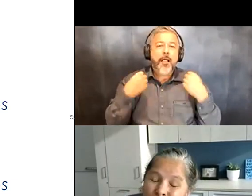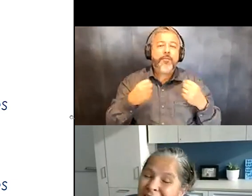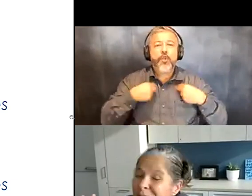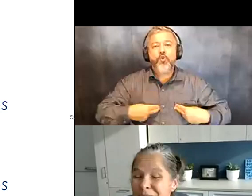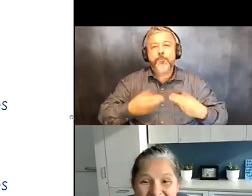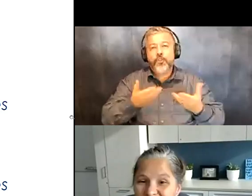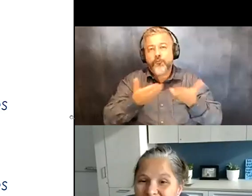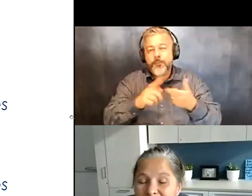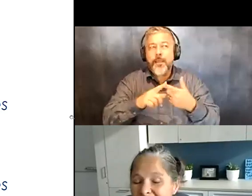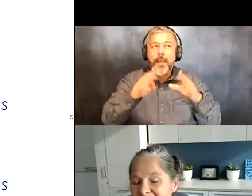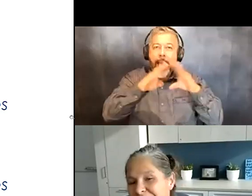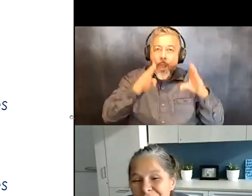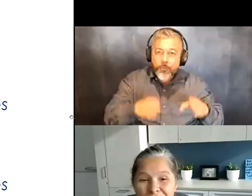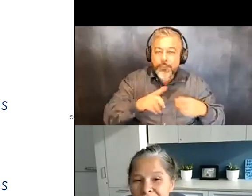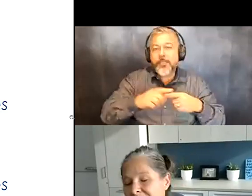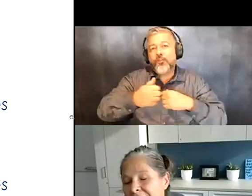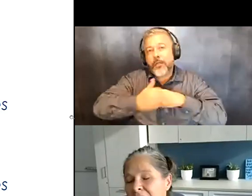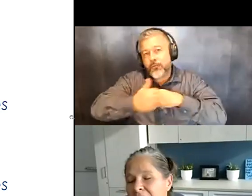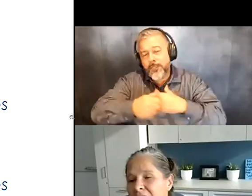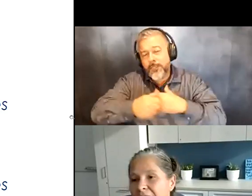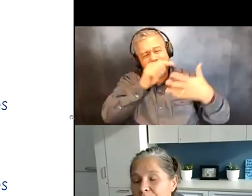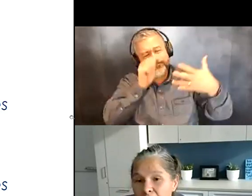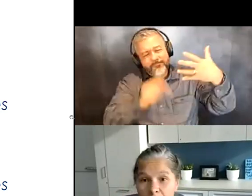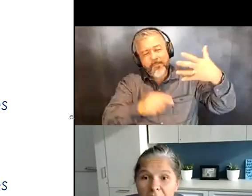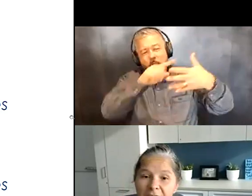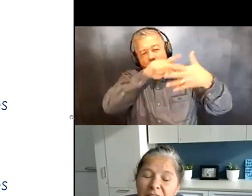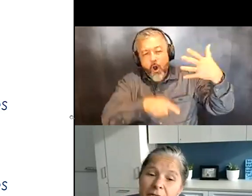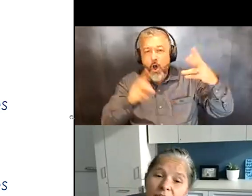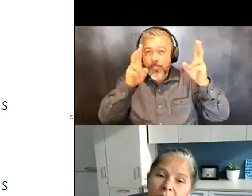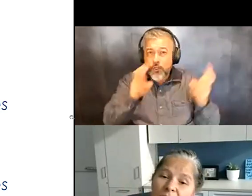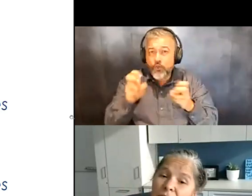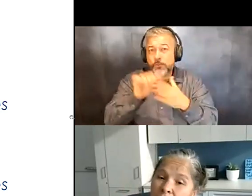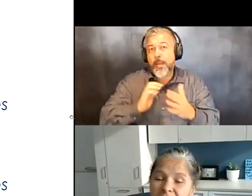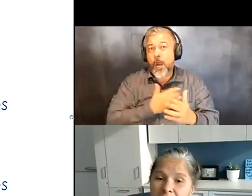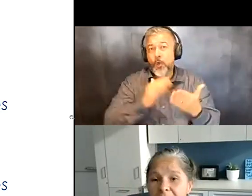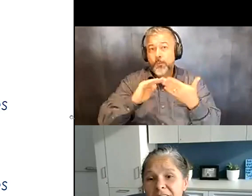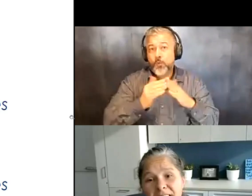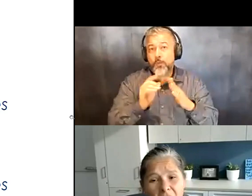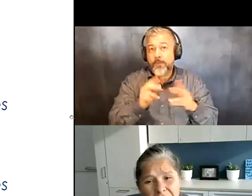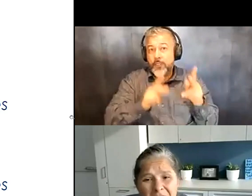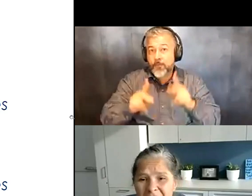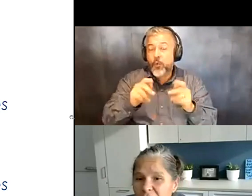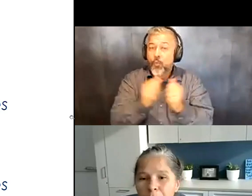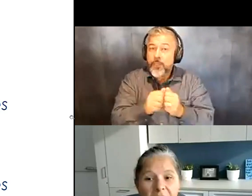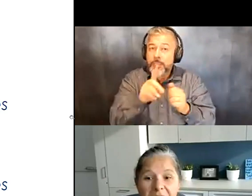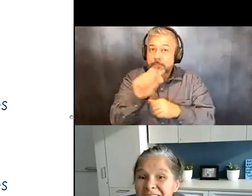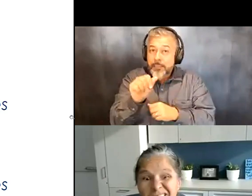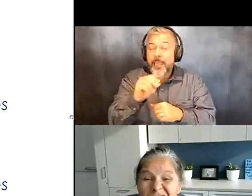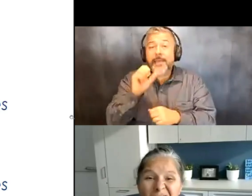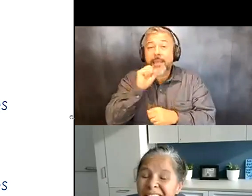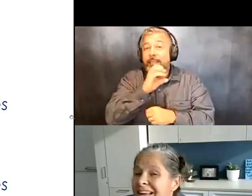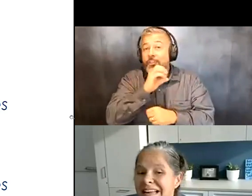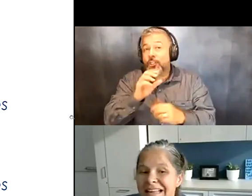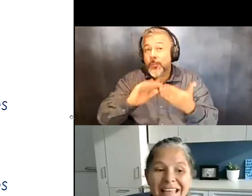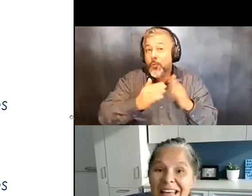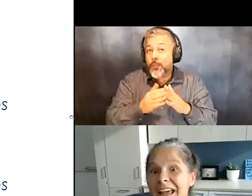housing, transportation. I mean, these are issues that our community of individuals who have disabilities and also the aging community, these